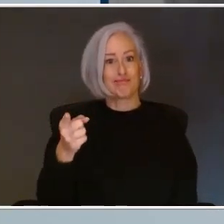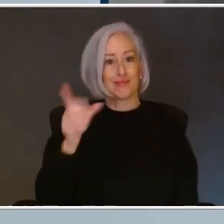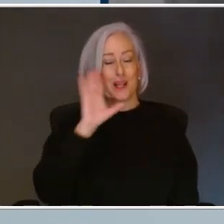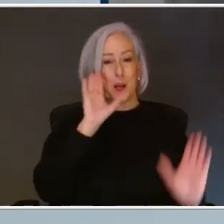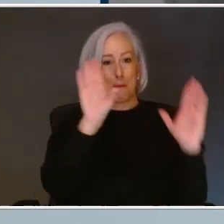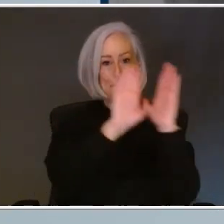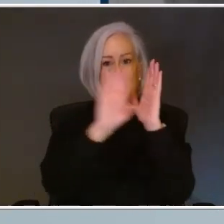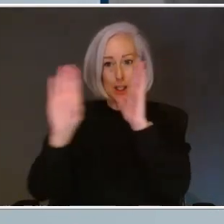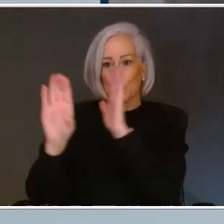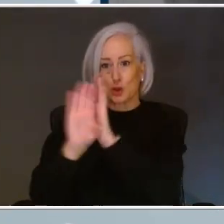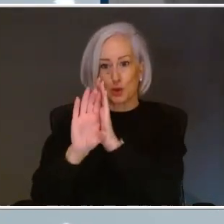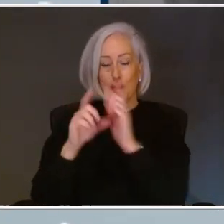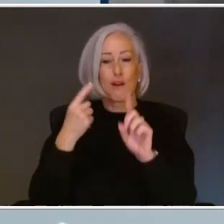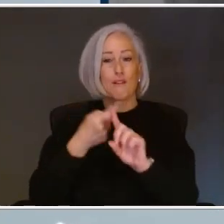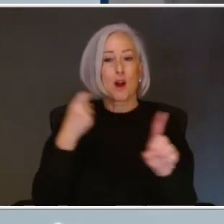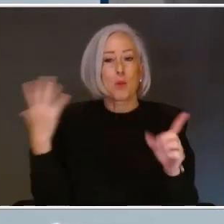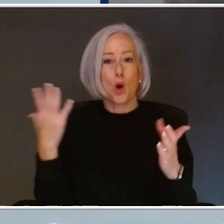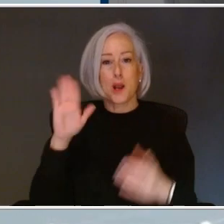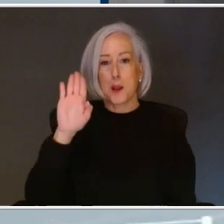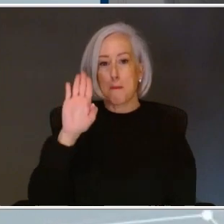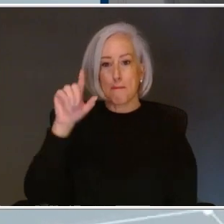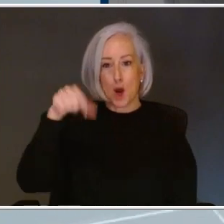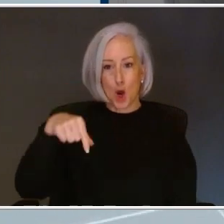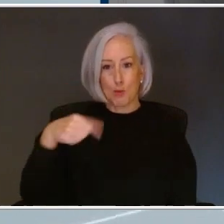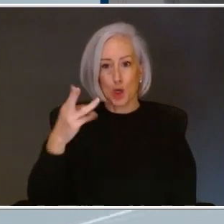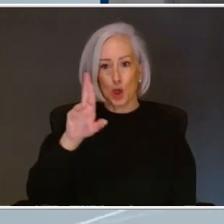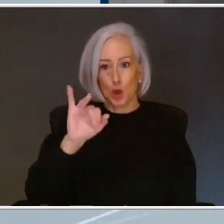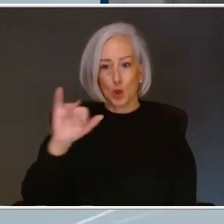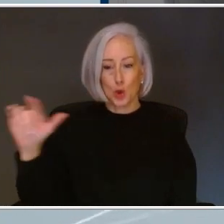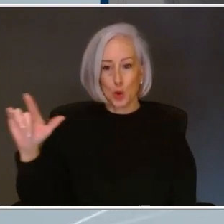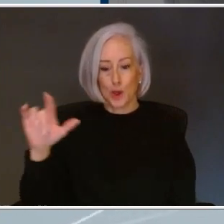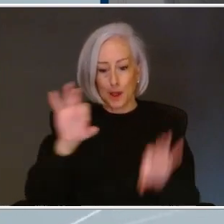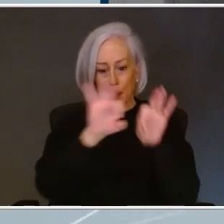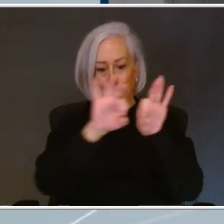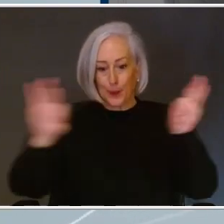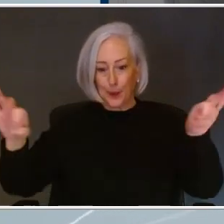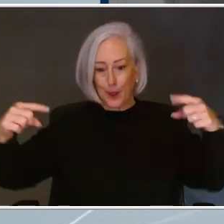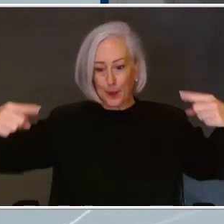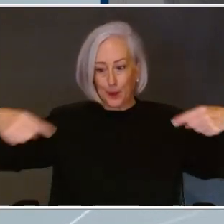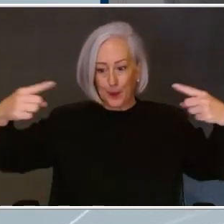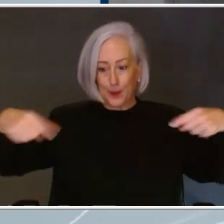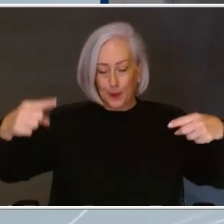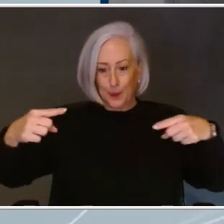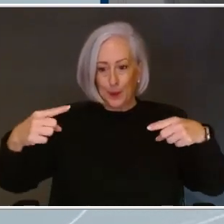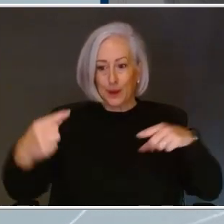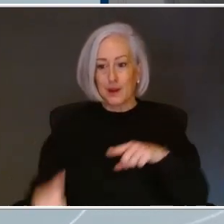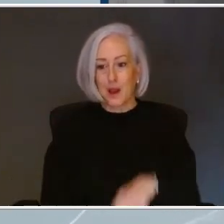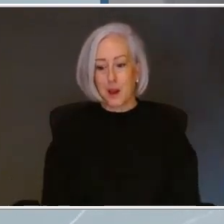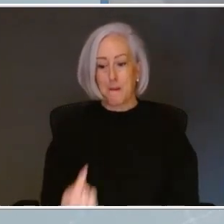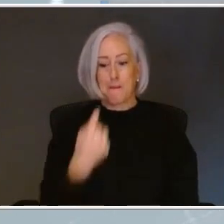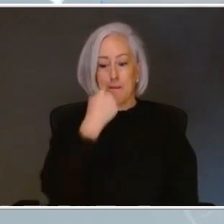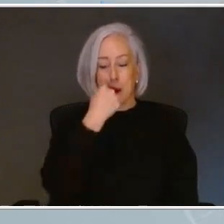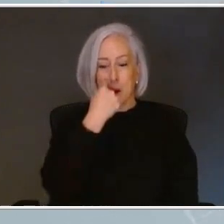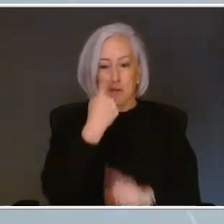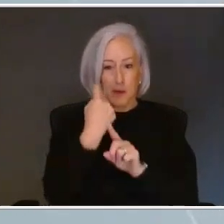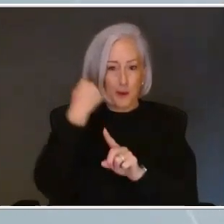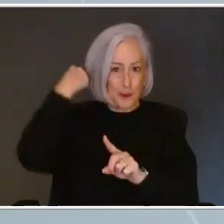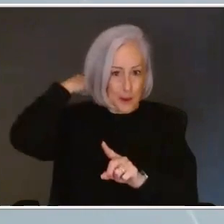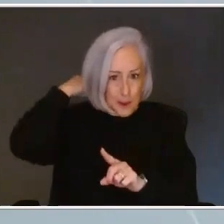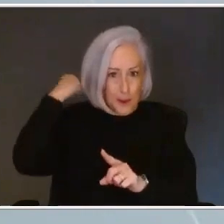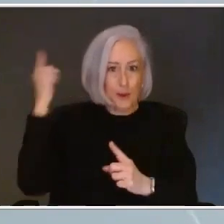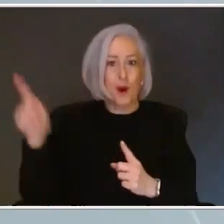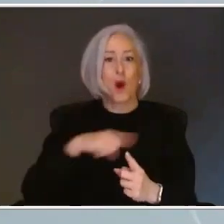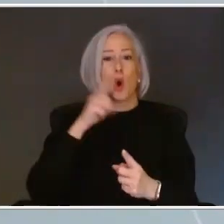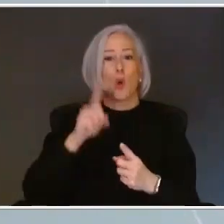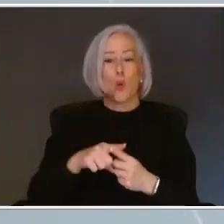rotisserie barbecue skewer impaling his head. Xavier fell onto it face first when Yellow Jackets chased